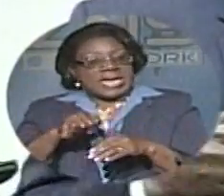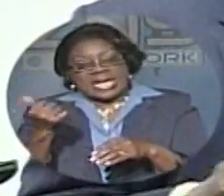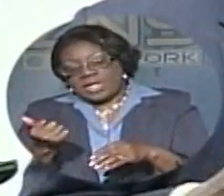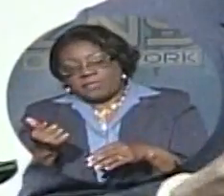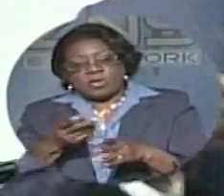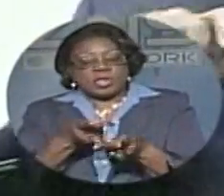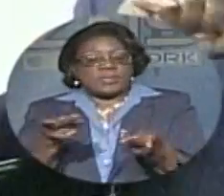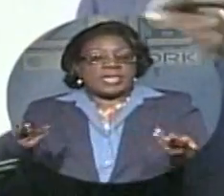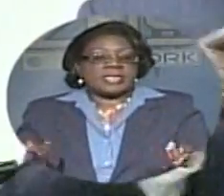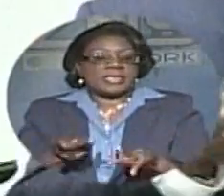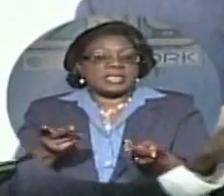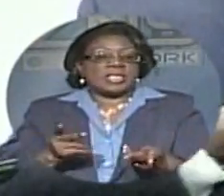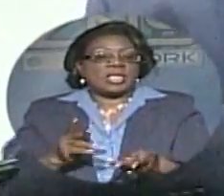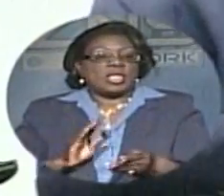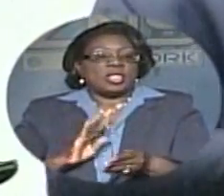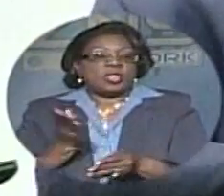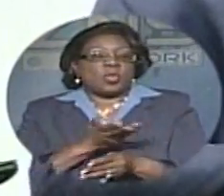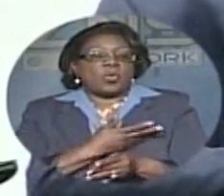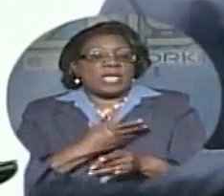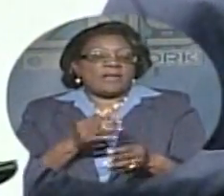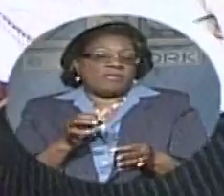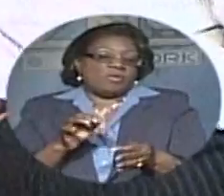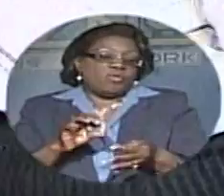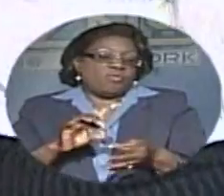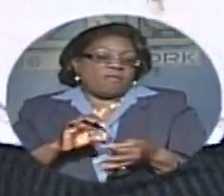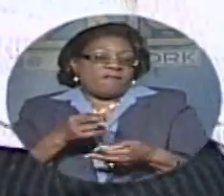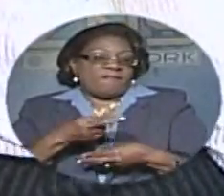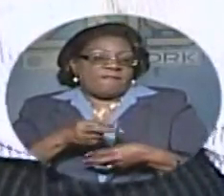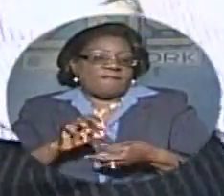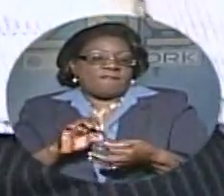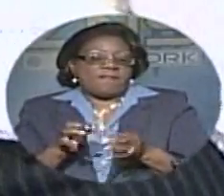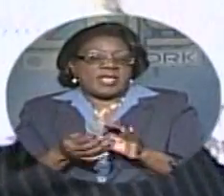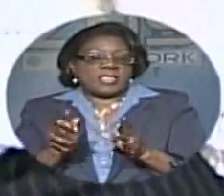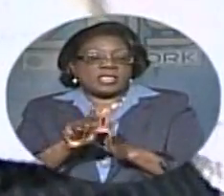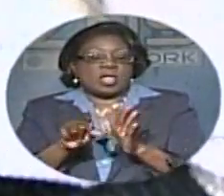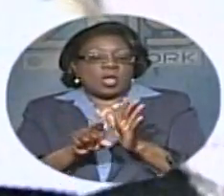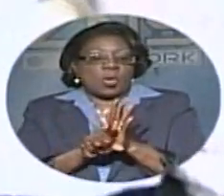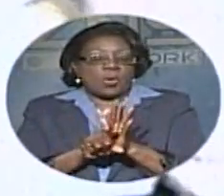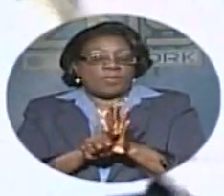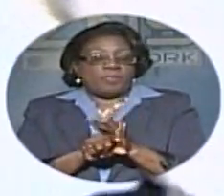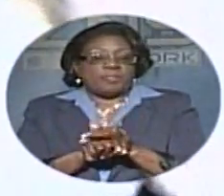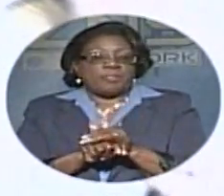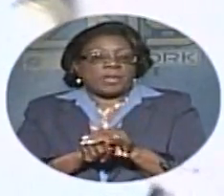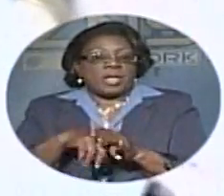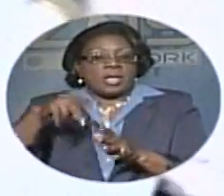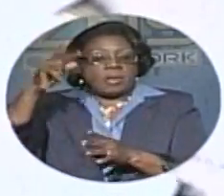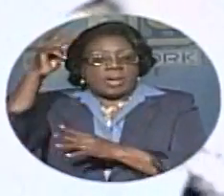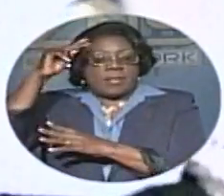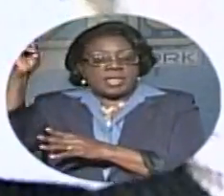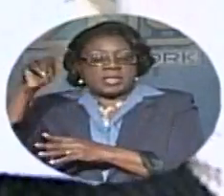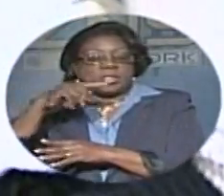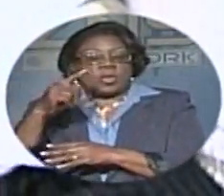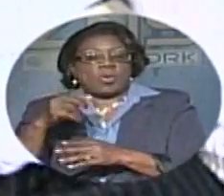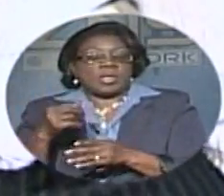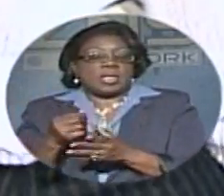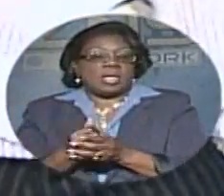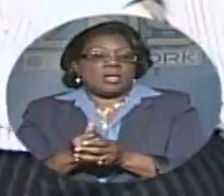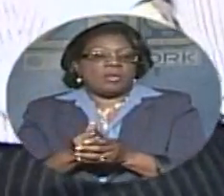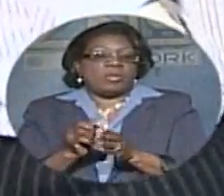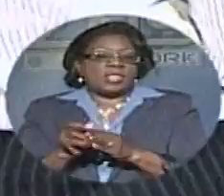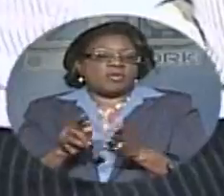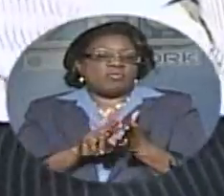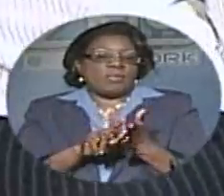those places, and so we have to tweak the law to be able to accommodate it. Prime Minister Ingraham quoted a recent report of a Jamaican national